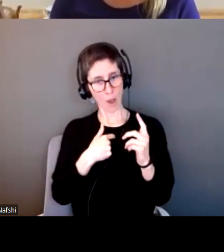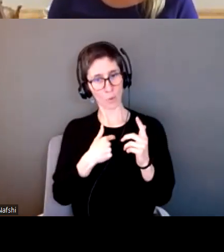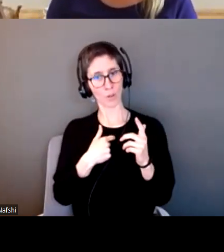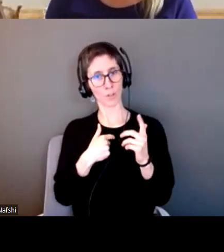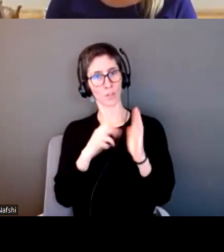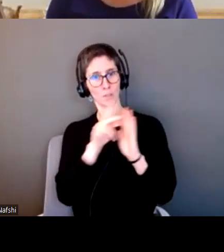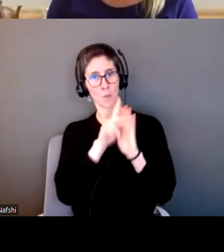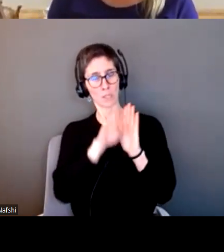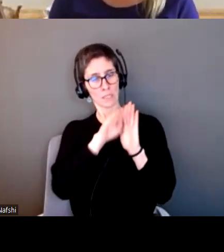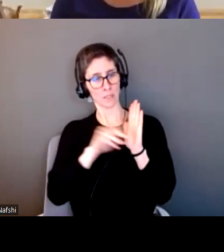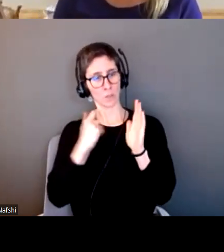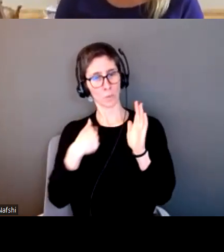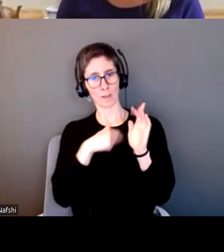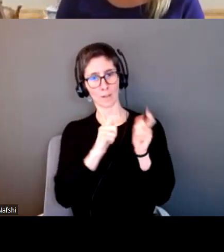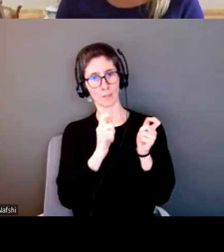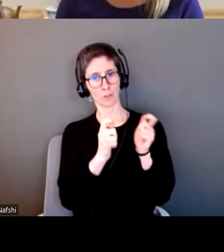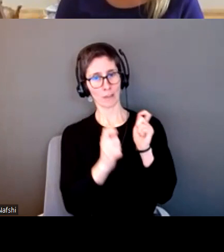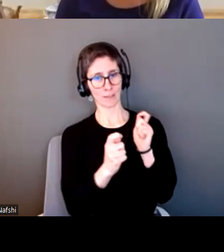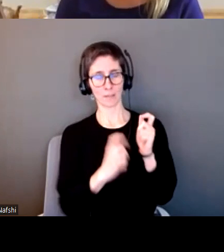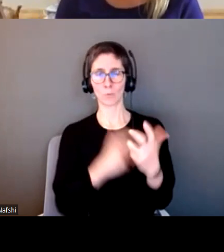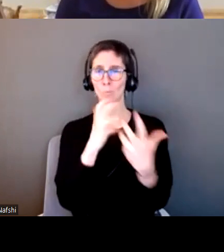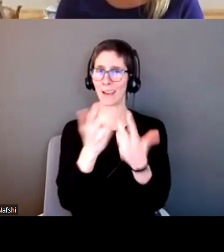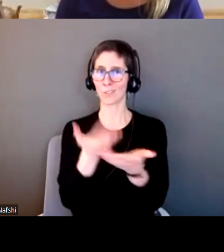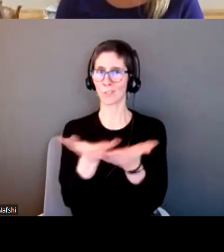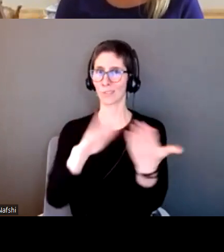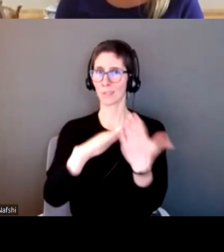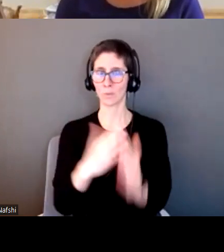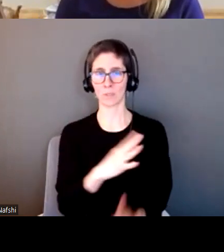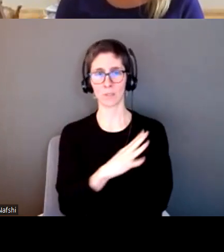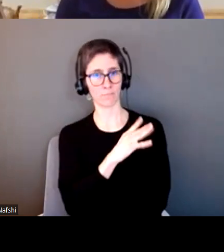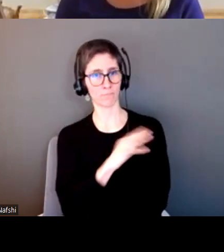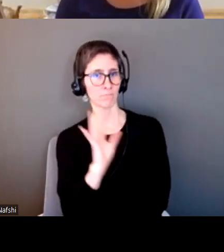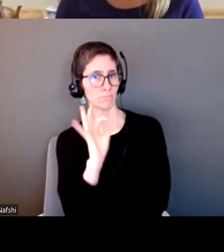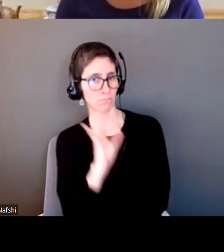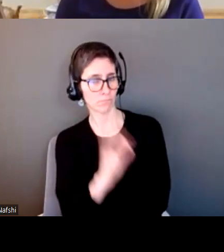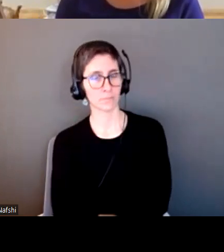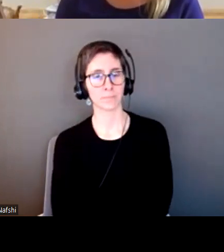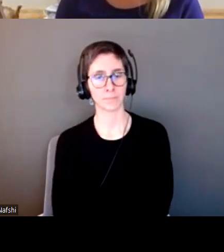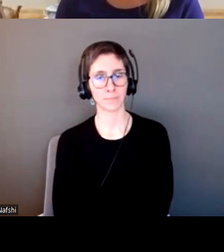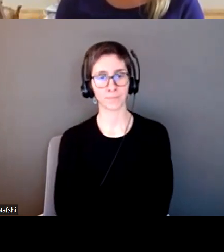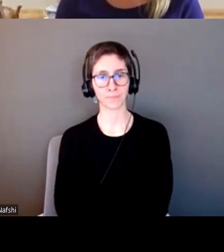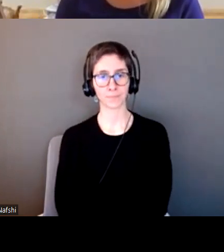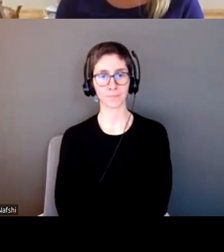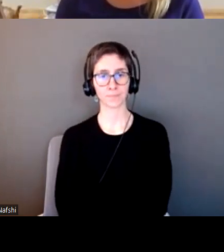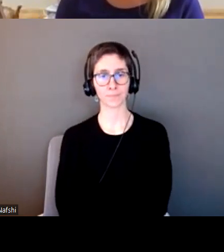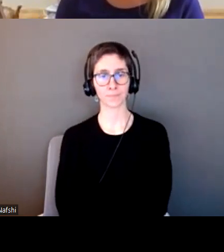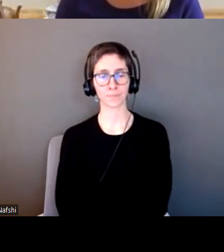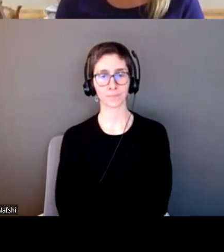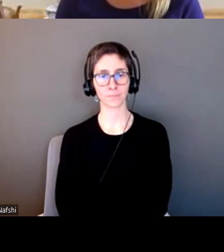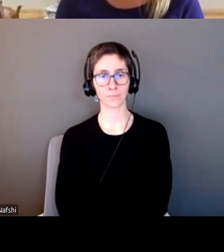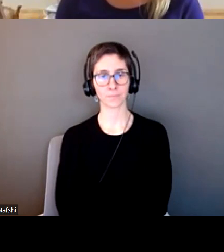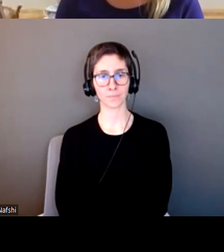community. So that's a great strength of our program. And I think with the program, it's just like